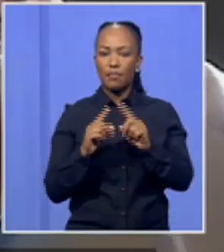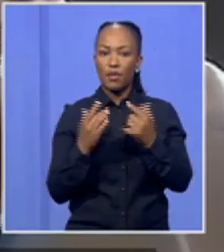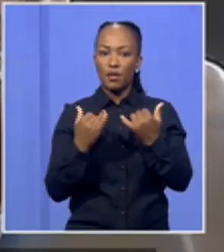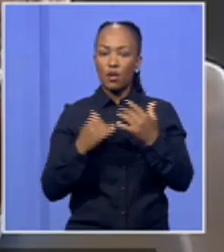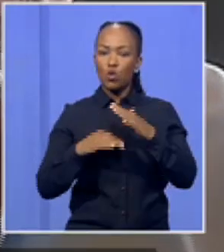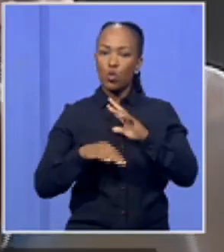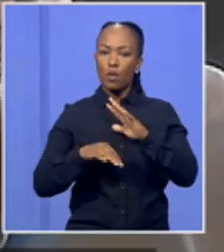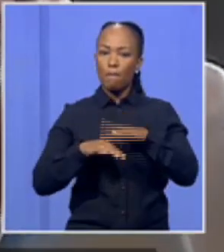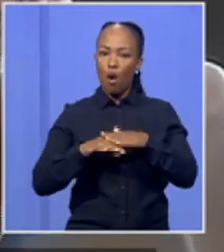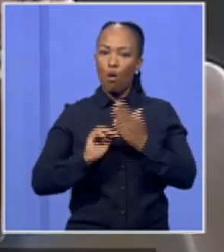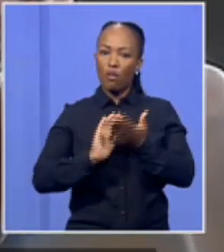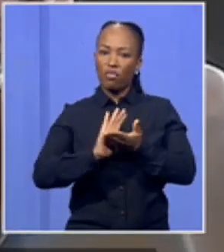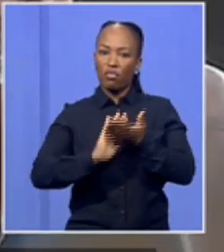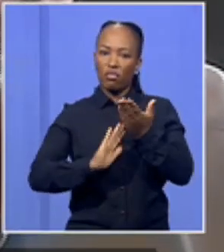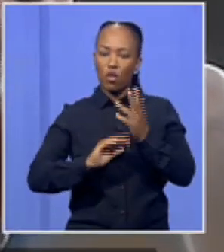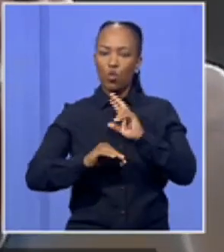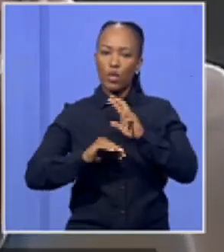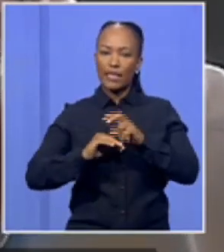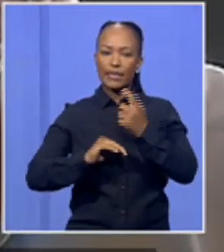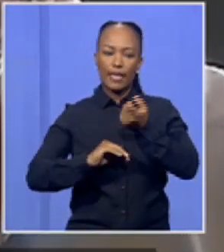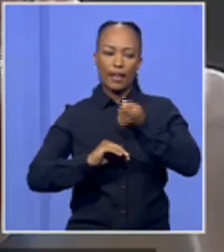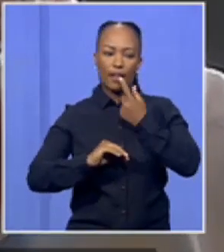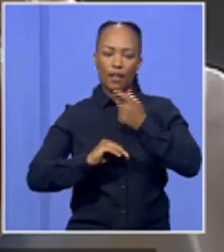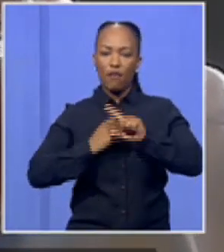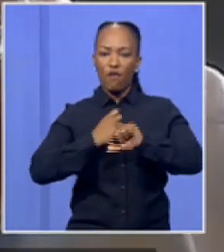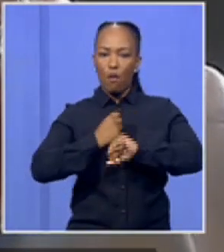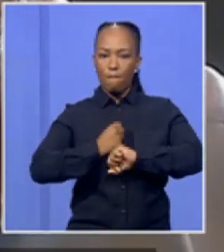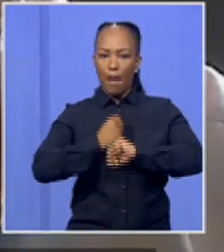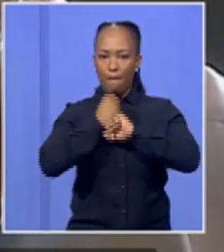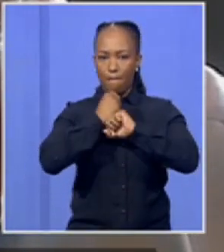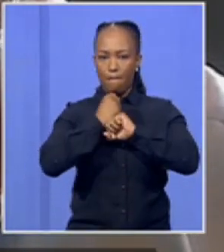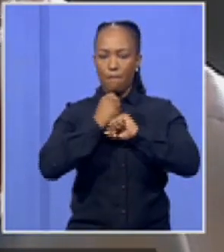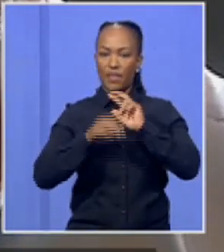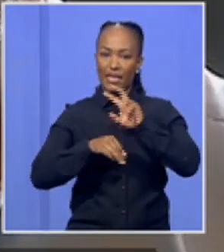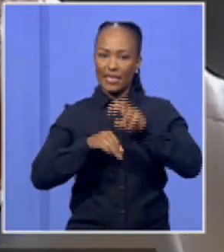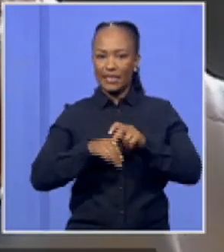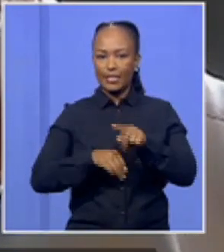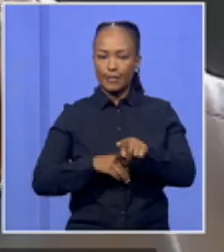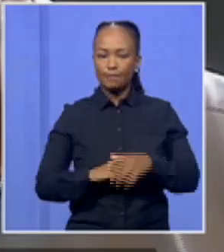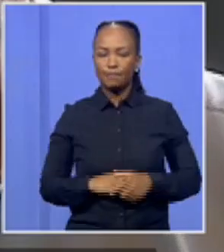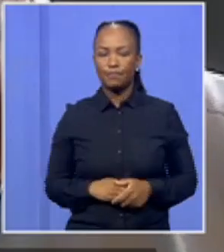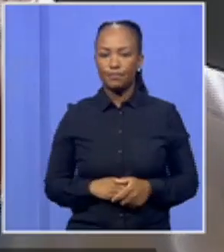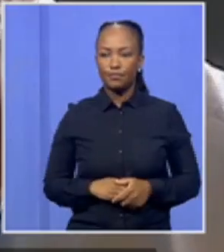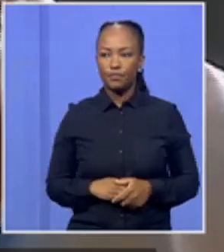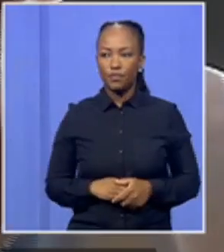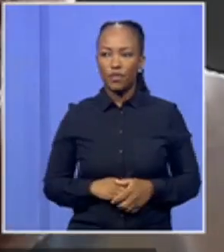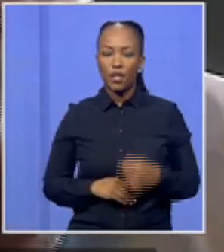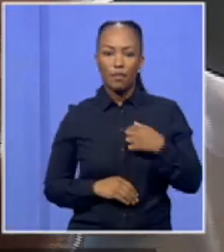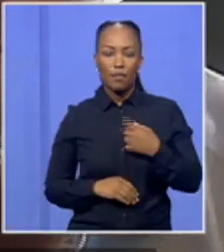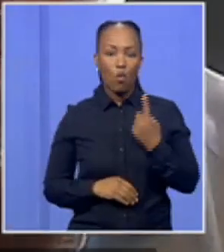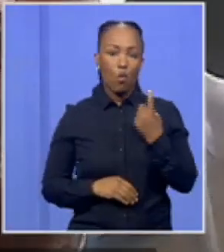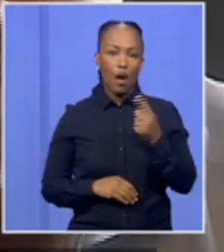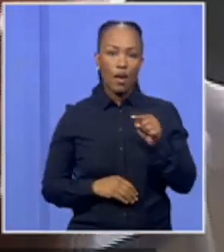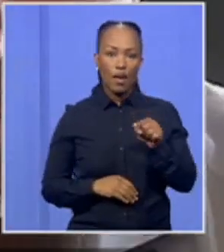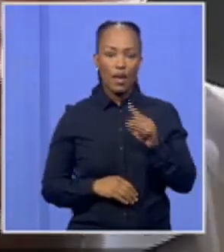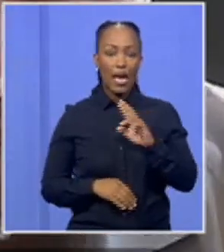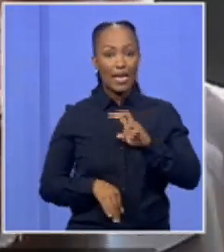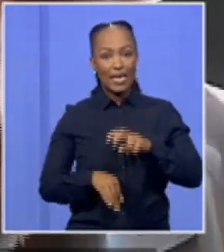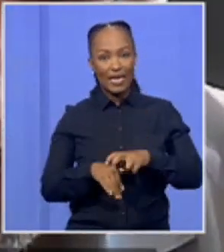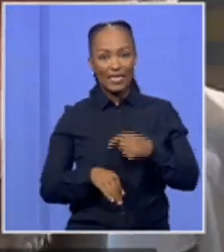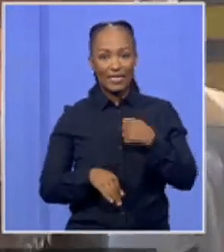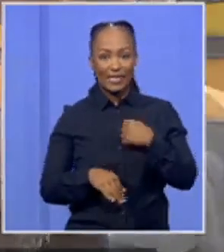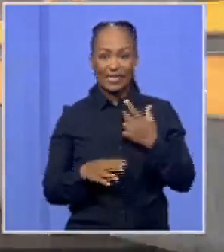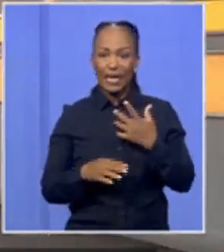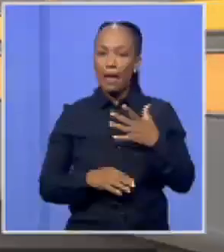use supplements to support covering these needs. Oh, and I'm one of those people that certainly needs them, but I don't take them as much as I